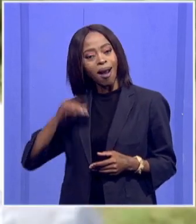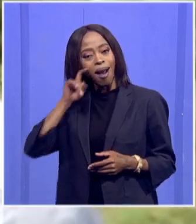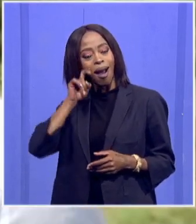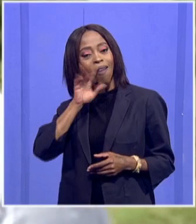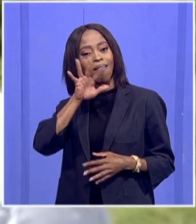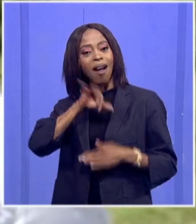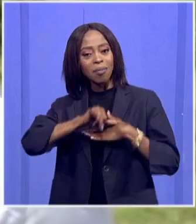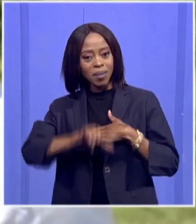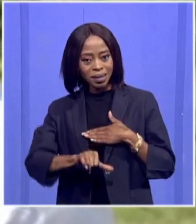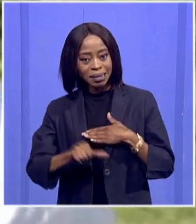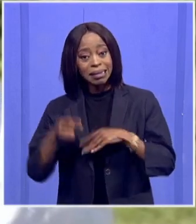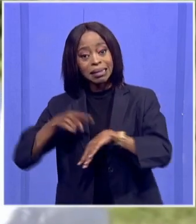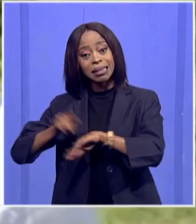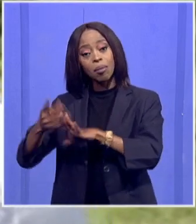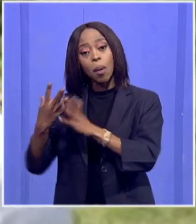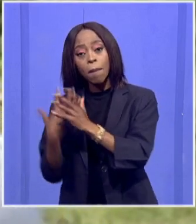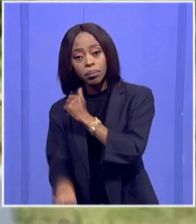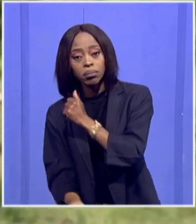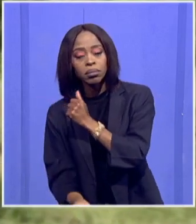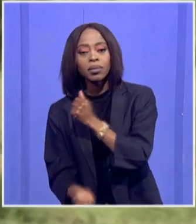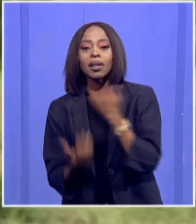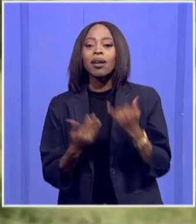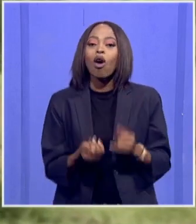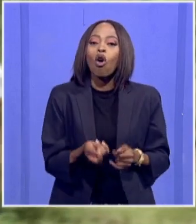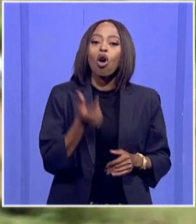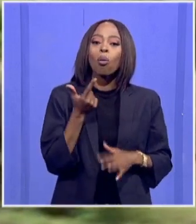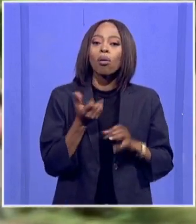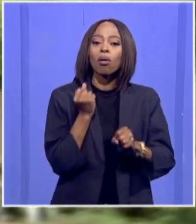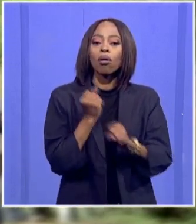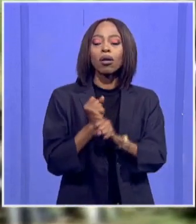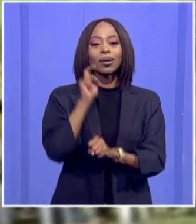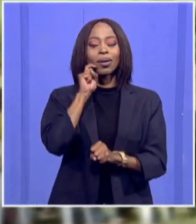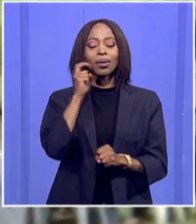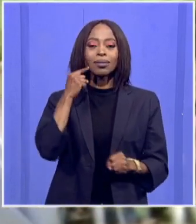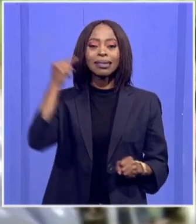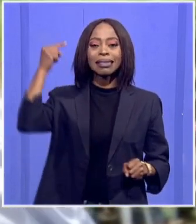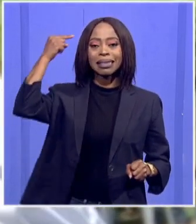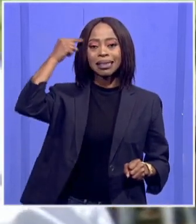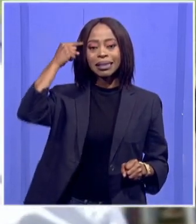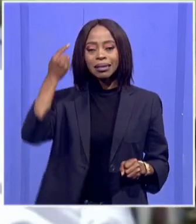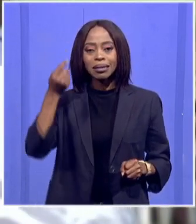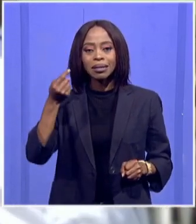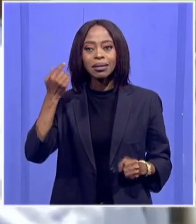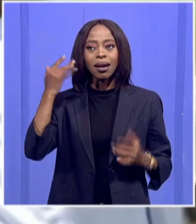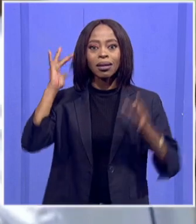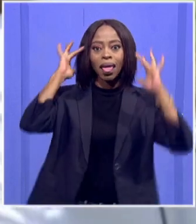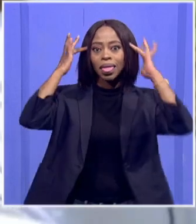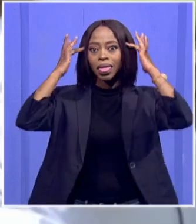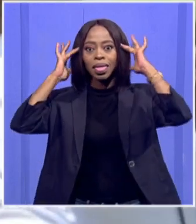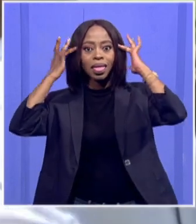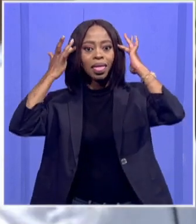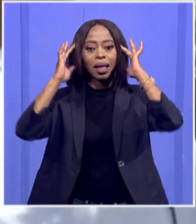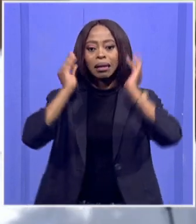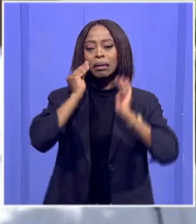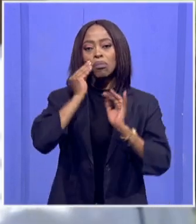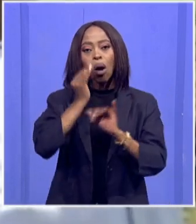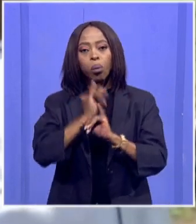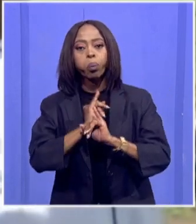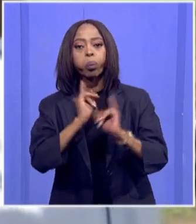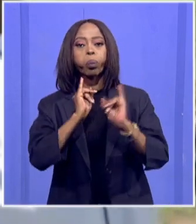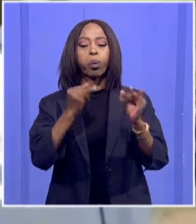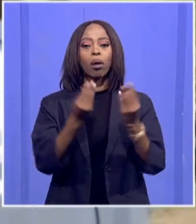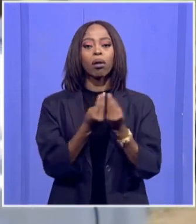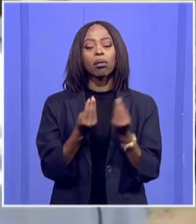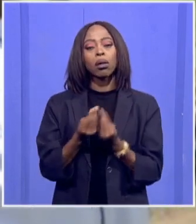now she's almost 7 years old, and you can imagine the trauma that the child had to go through. Mr. Mashaba, thank you so